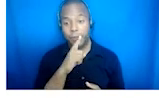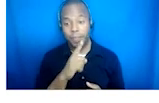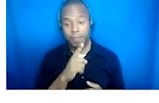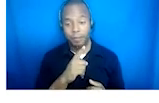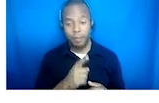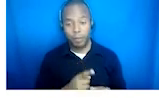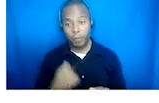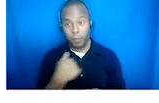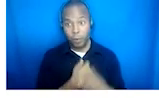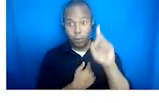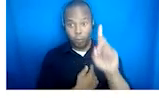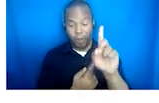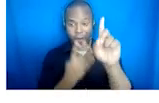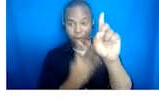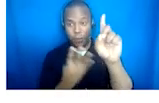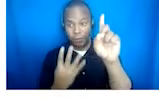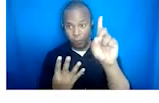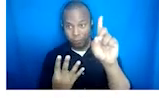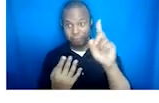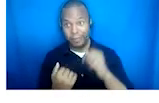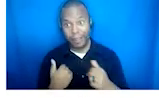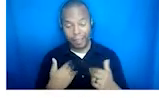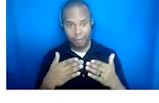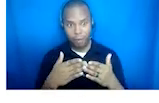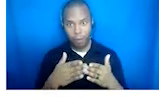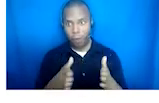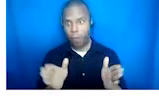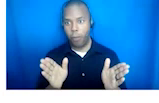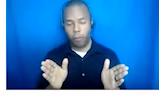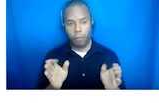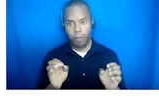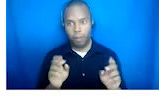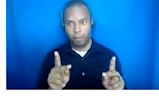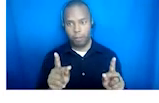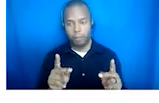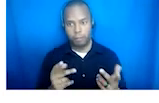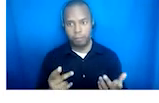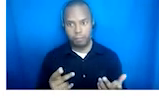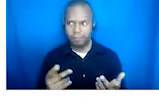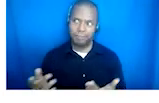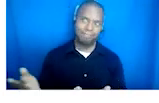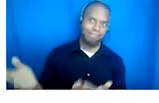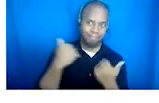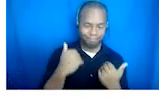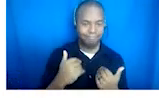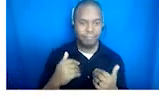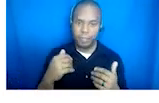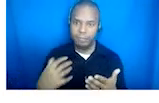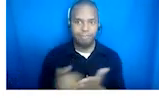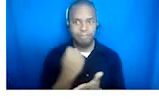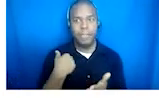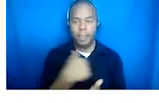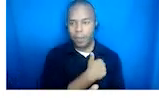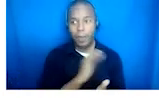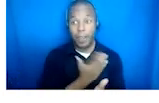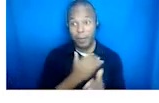44 colleges who have this open door, right? We're our open door of Fresno City. Come on in, take one of our amazing